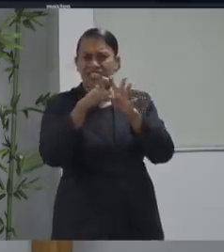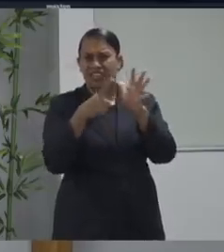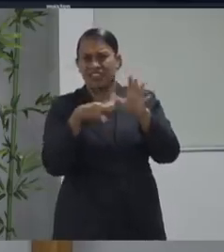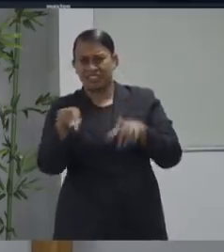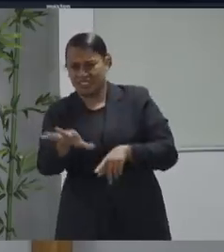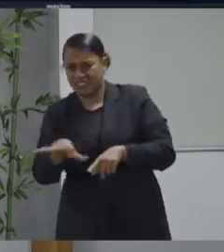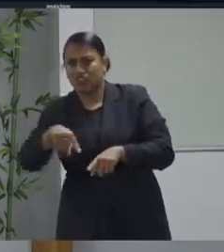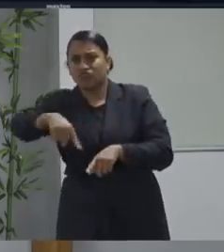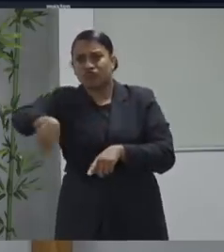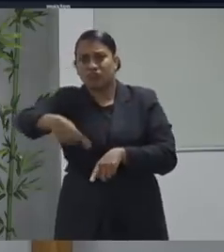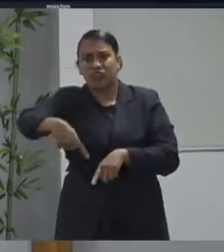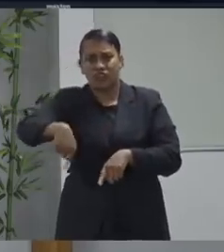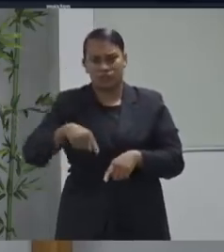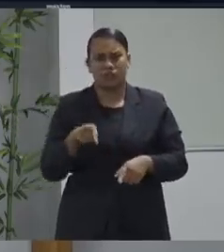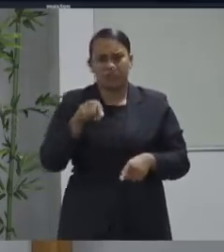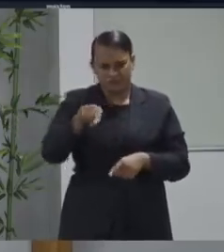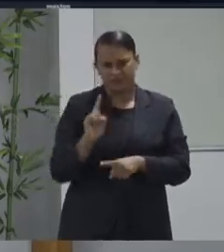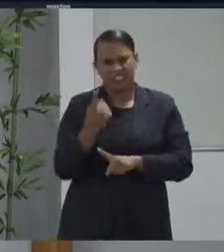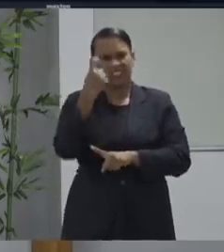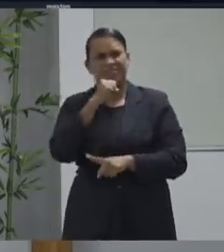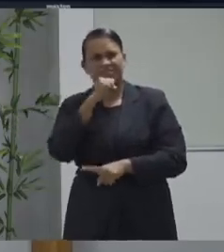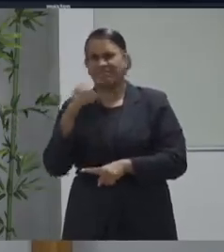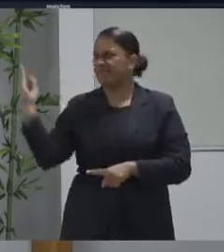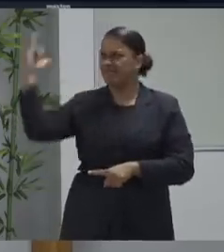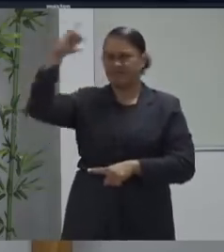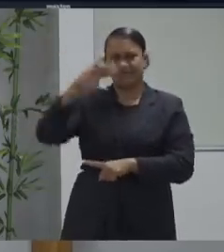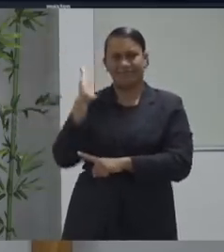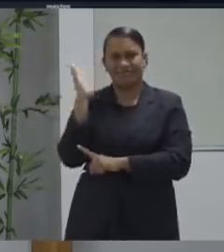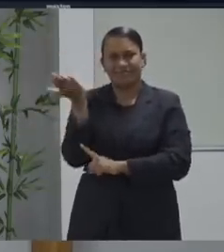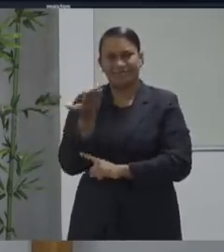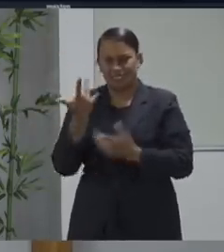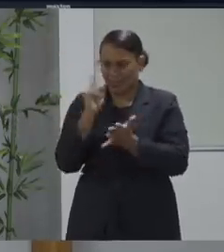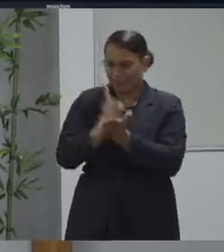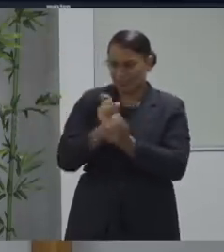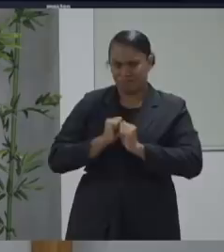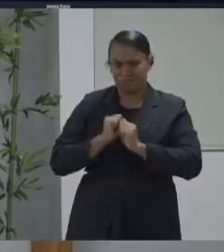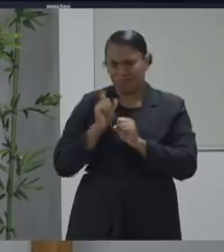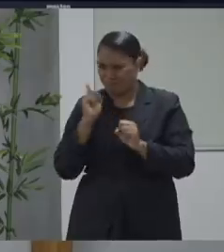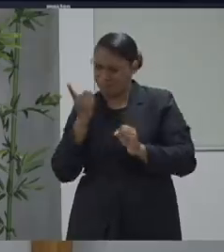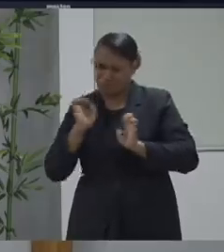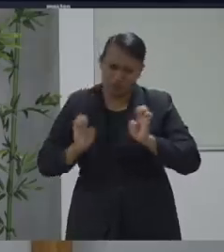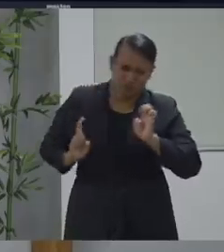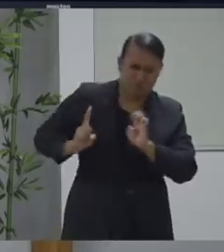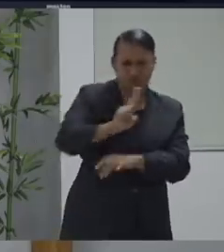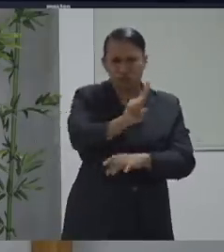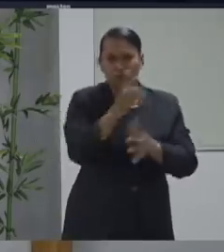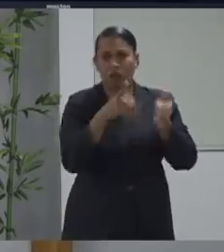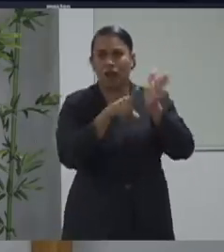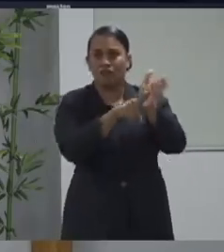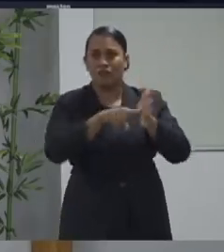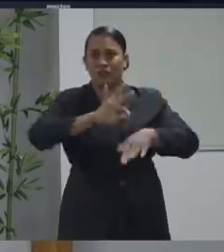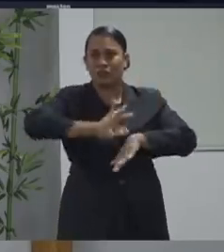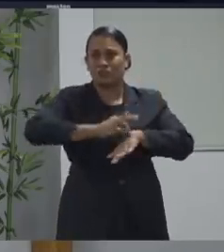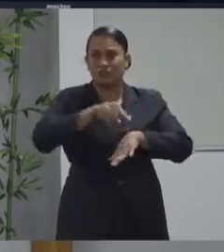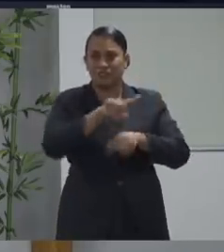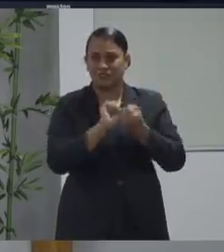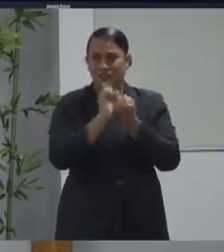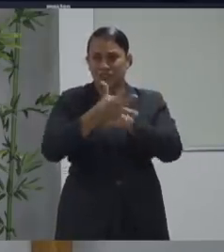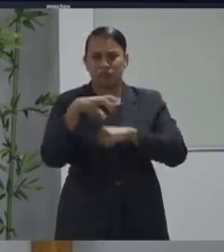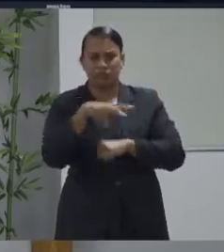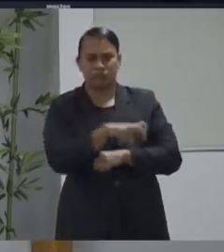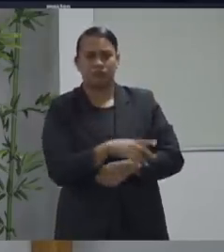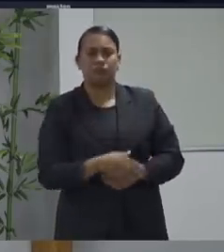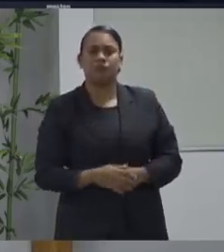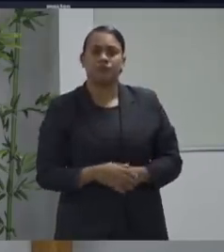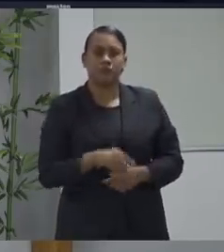entered self-quarantine upon arriving back from abroad, a responsible move that has so far resulted